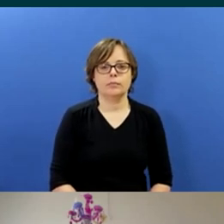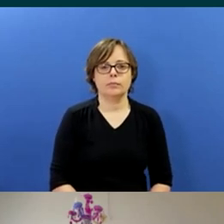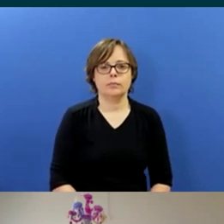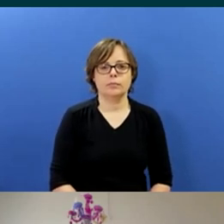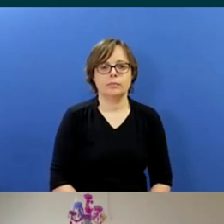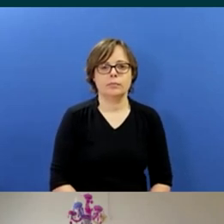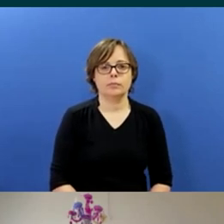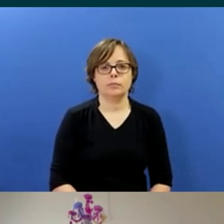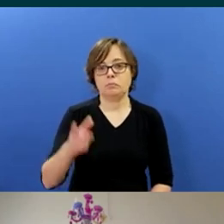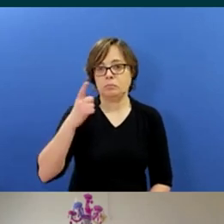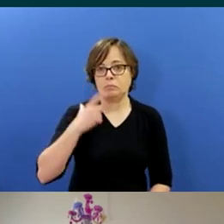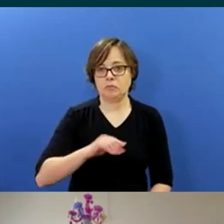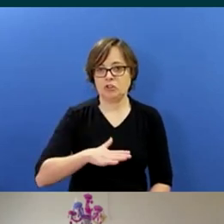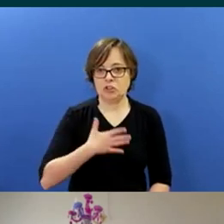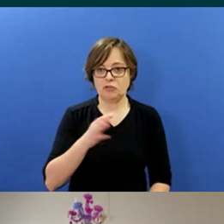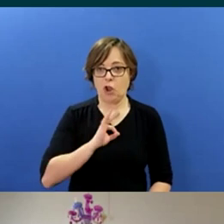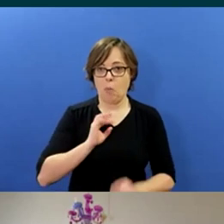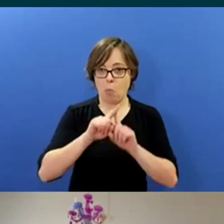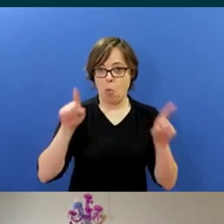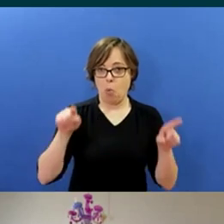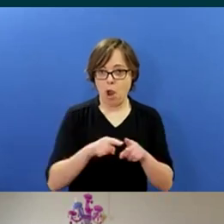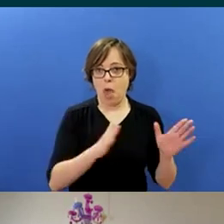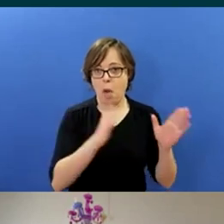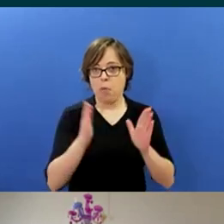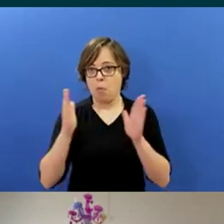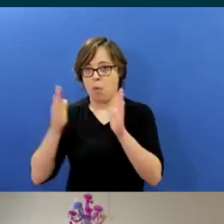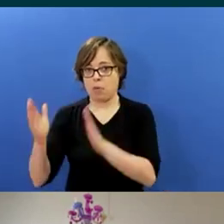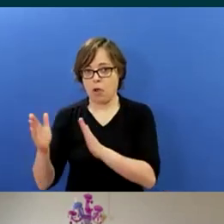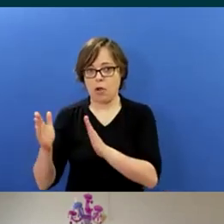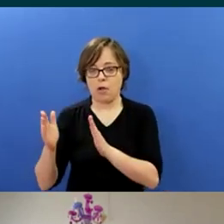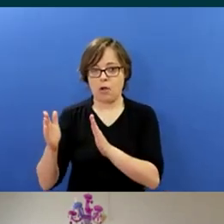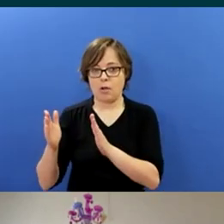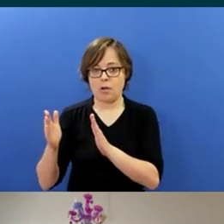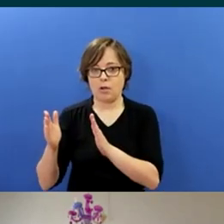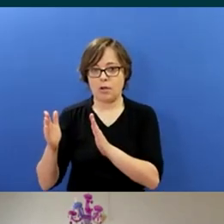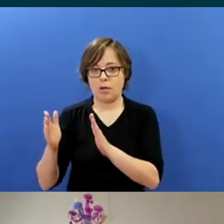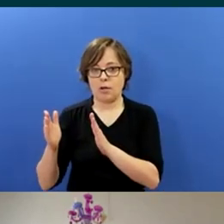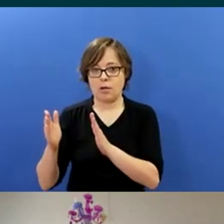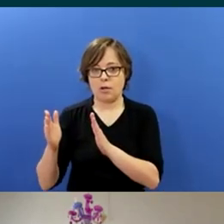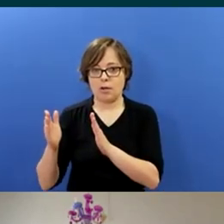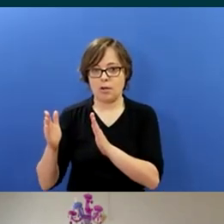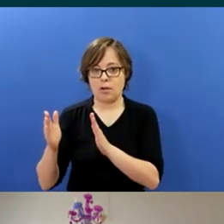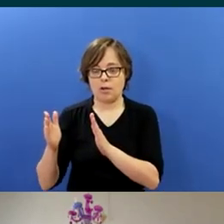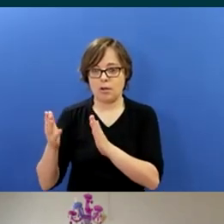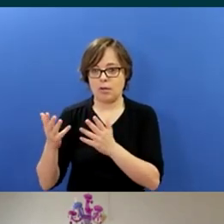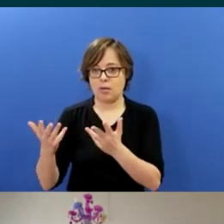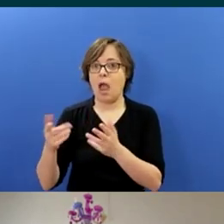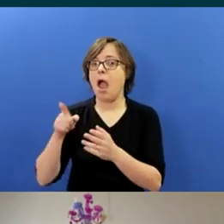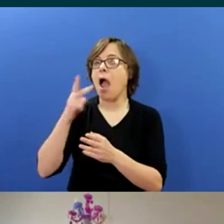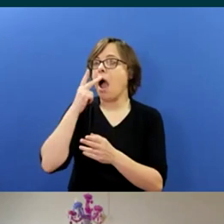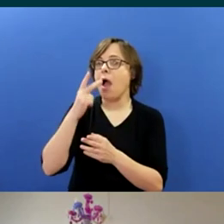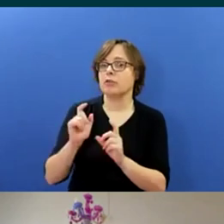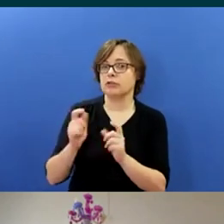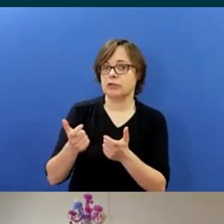it's okay. So let's go there. No właśnie. What do you have? Do you have the conclusion